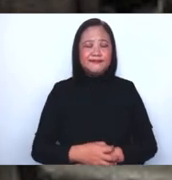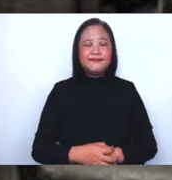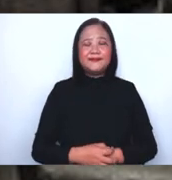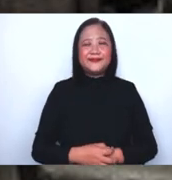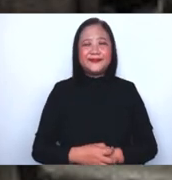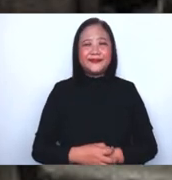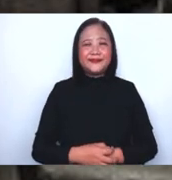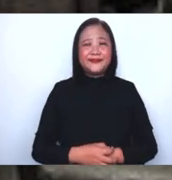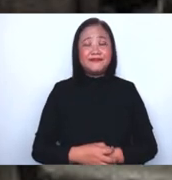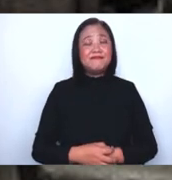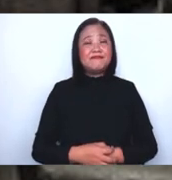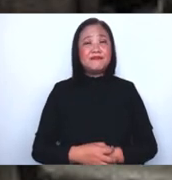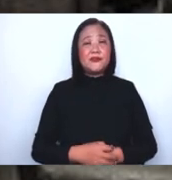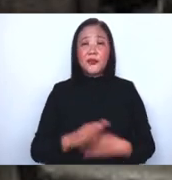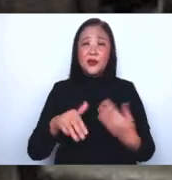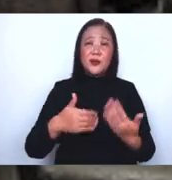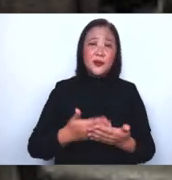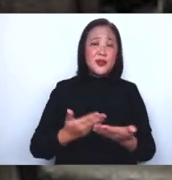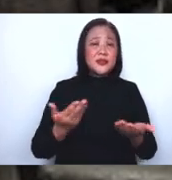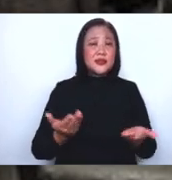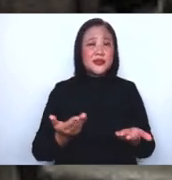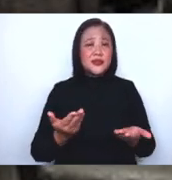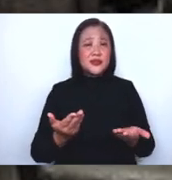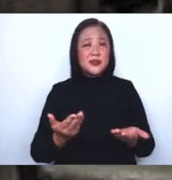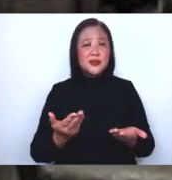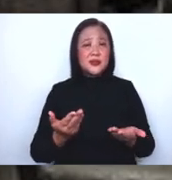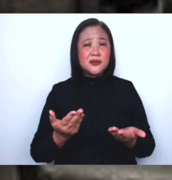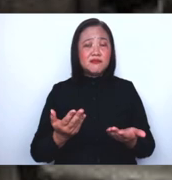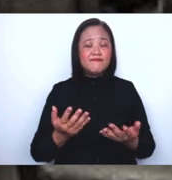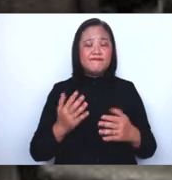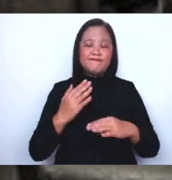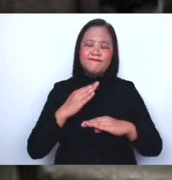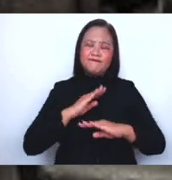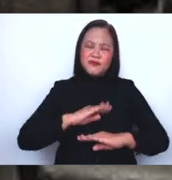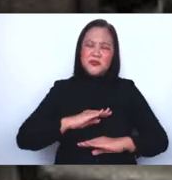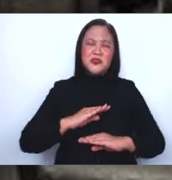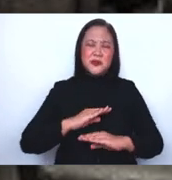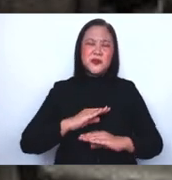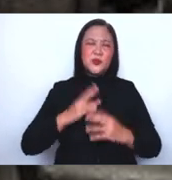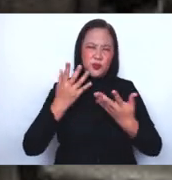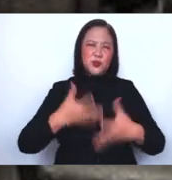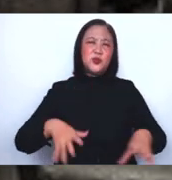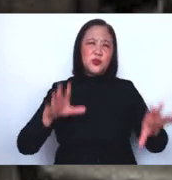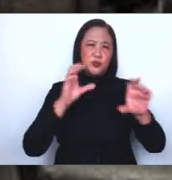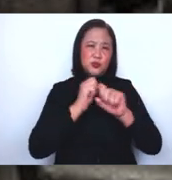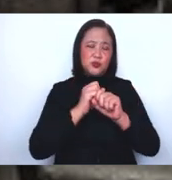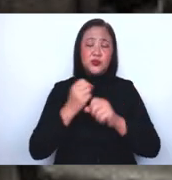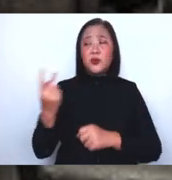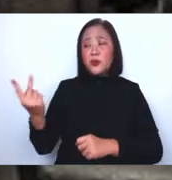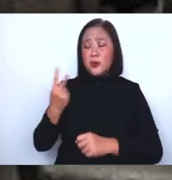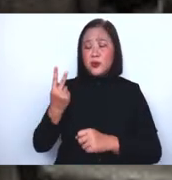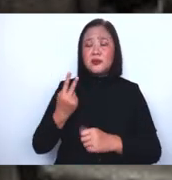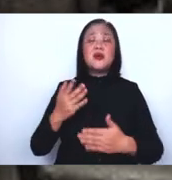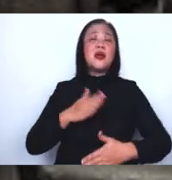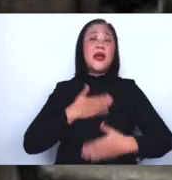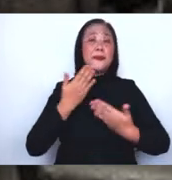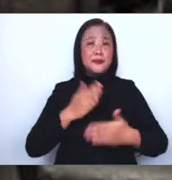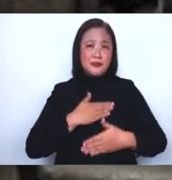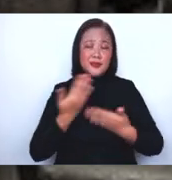All this unpleasantness will pass, Paula. We will be happy again.